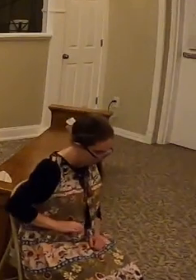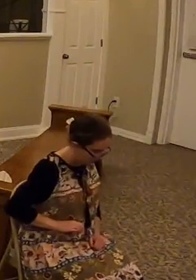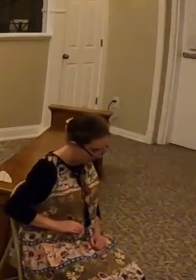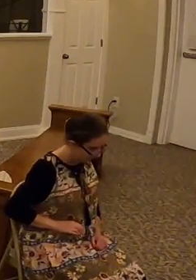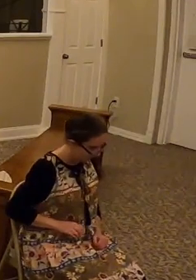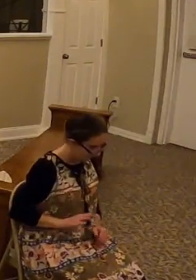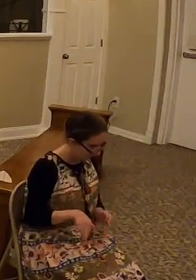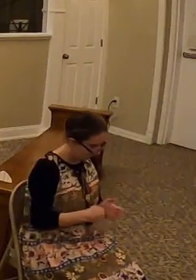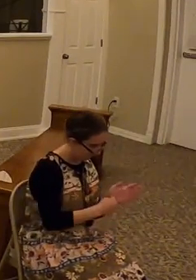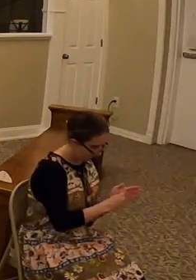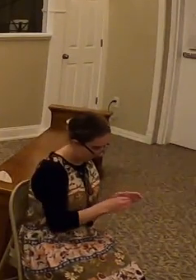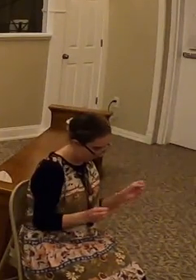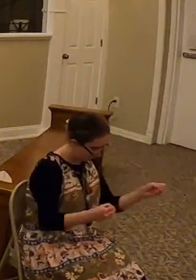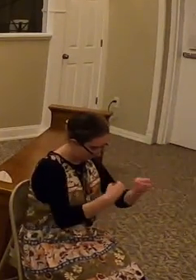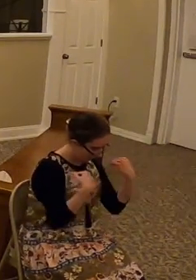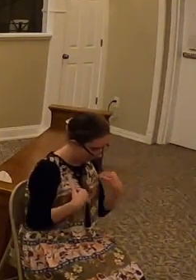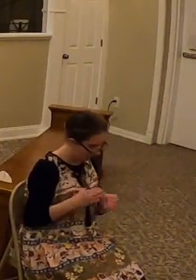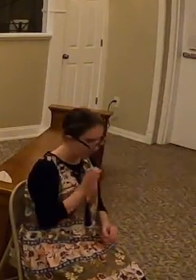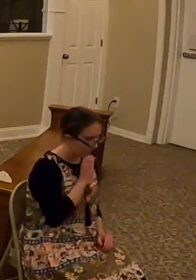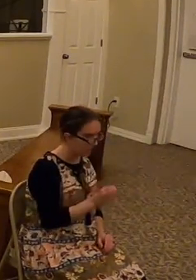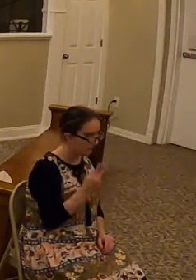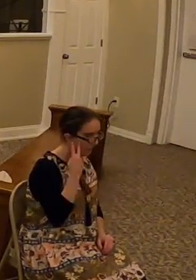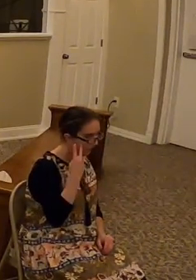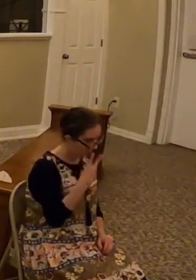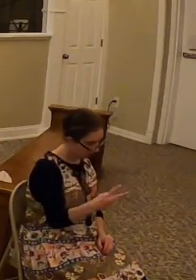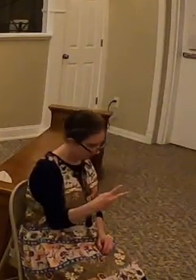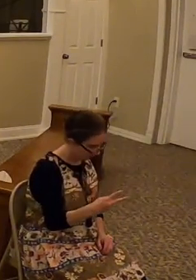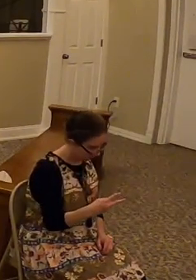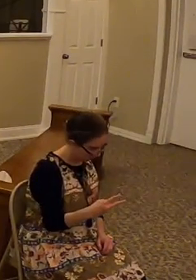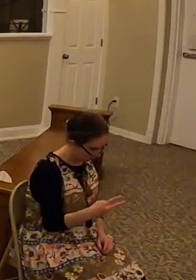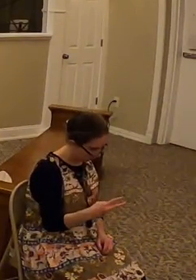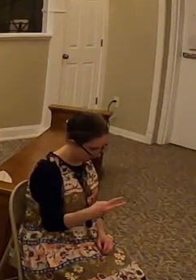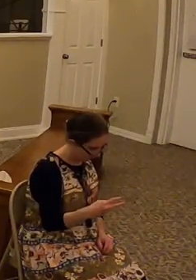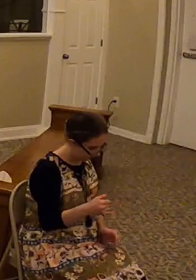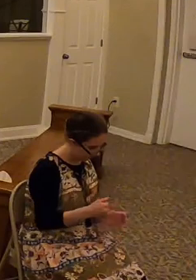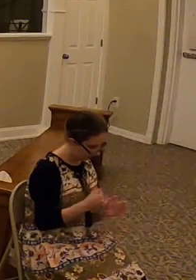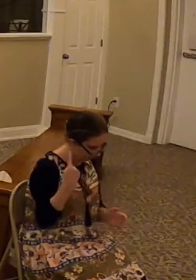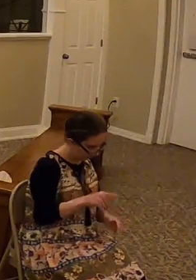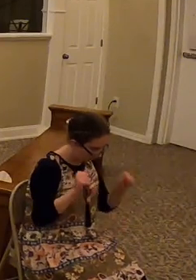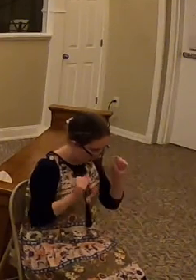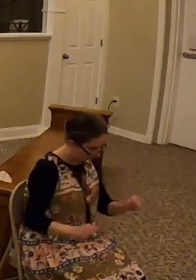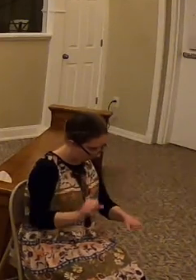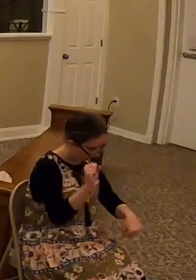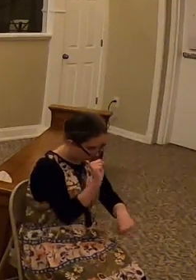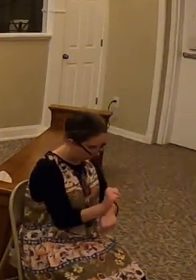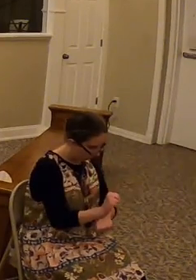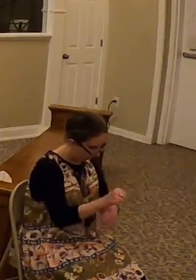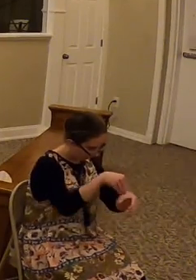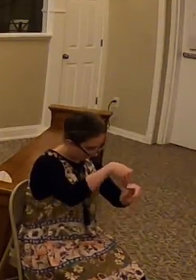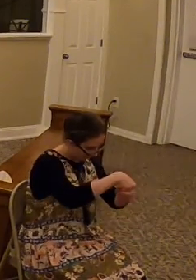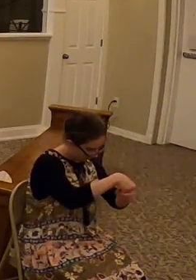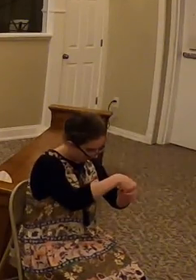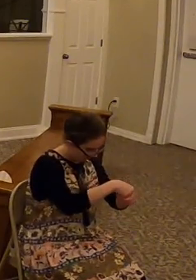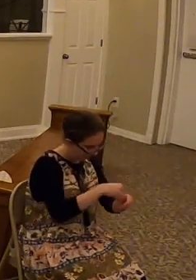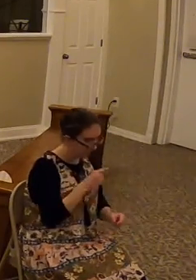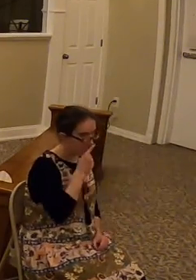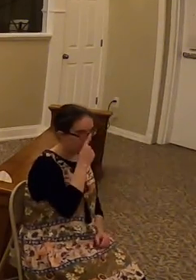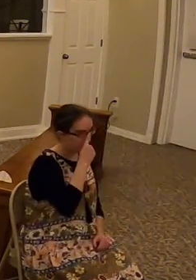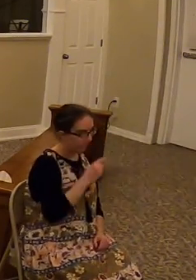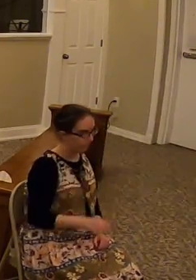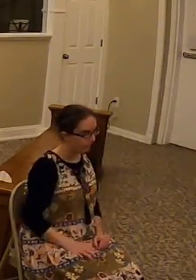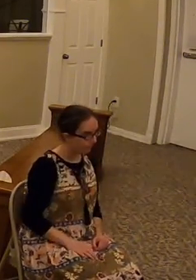Christ. Each of these offices has a certain view it alone can operate in.